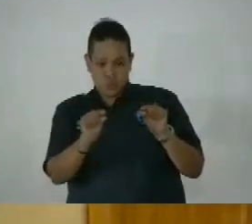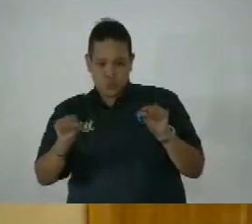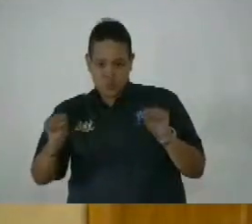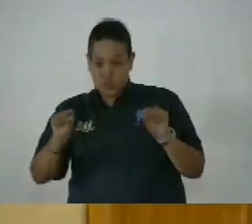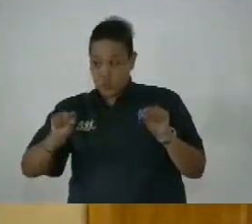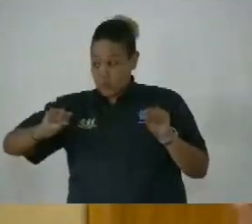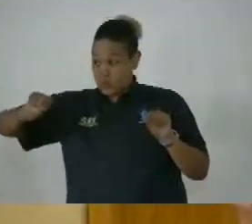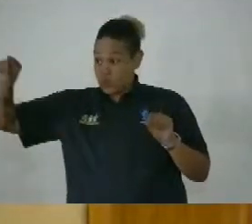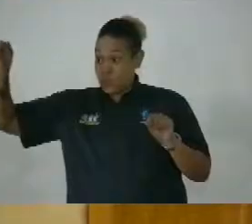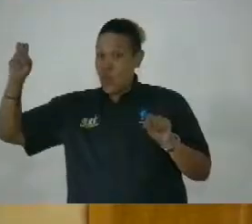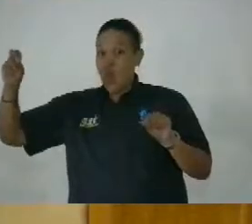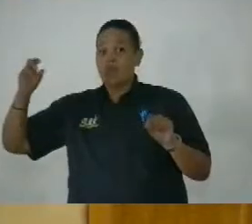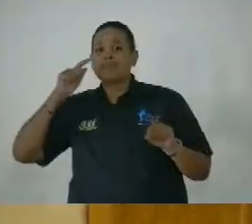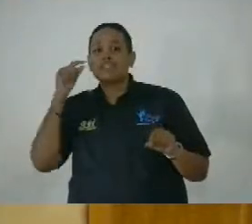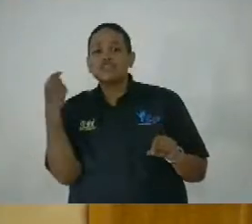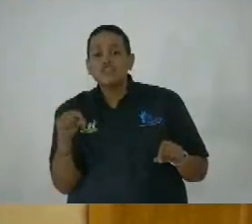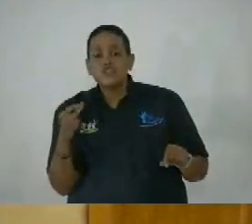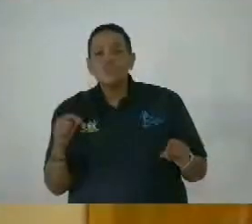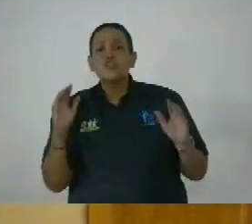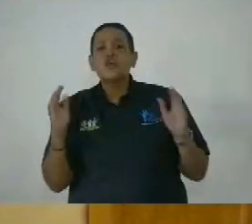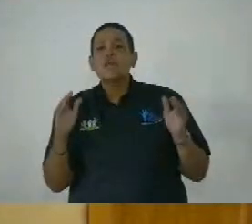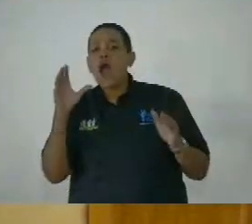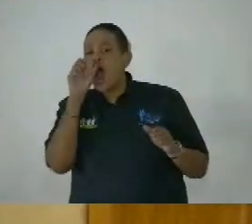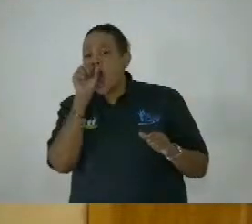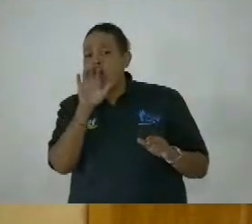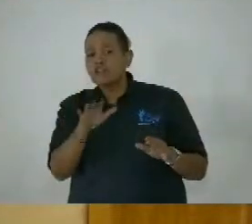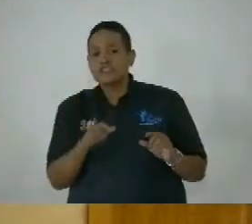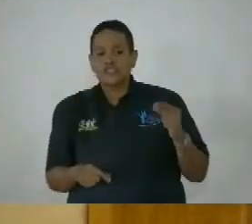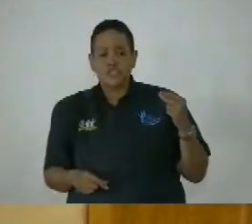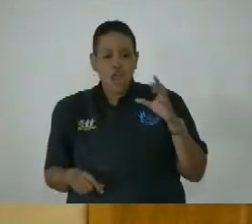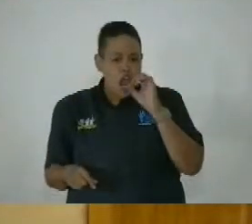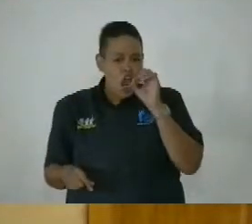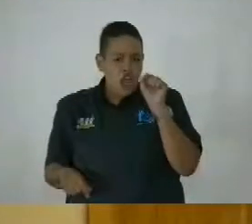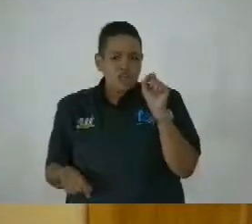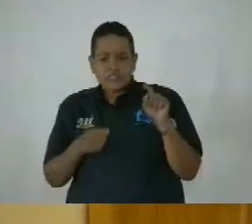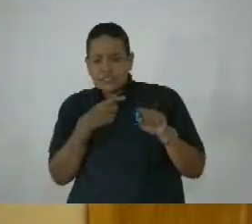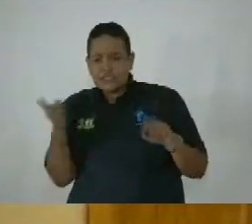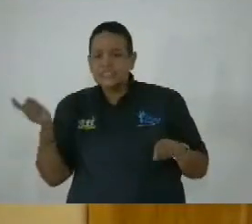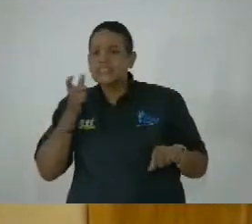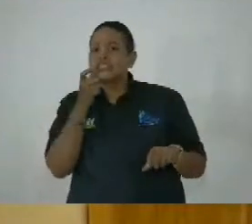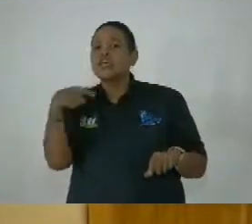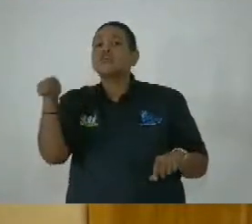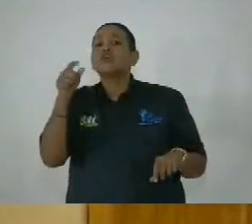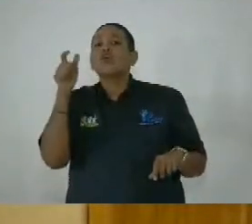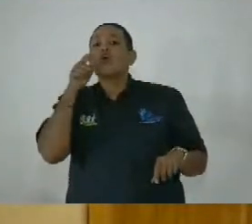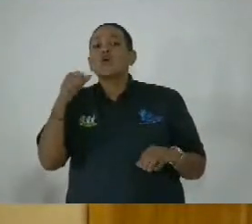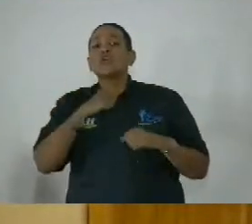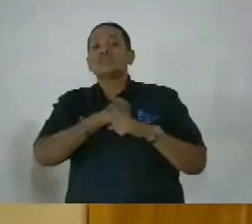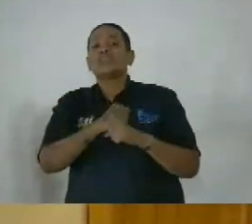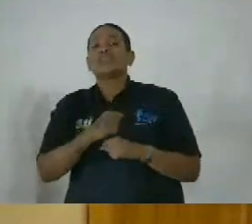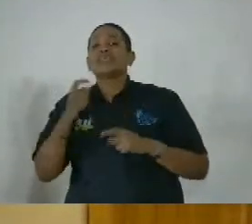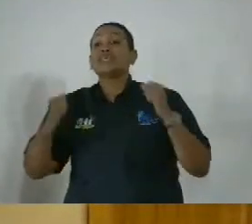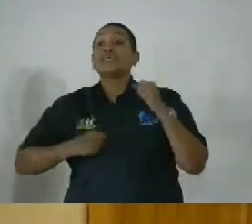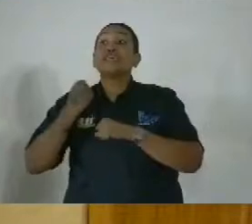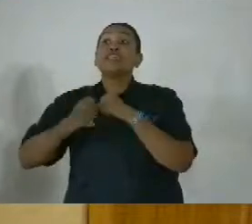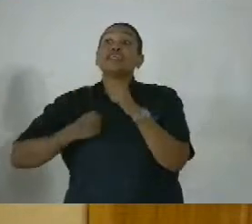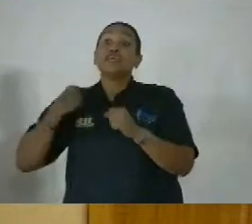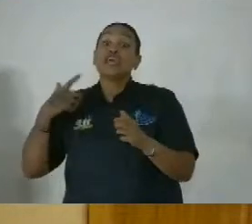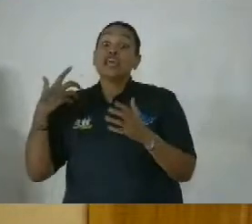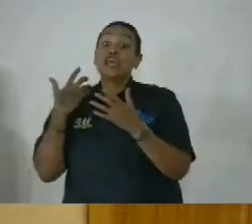Madam Speaker, and look at the green against the orange, it would be fair to say that those who were in charge of security in the years up